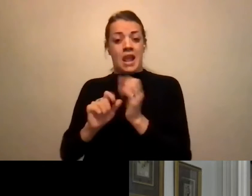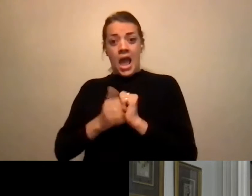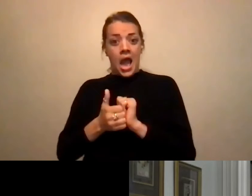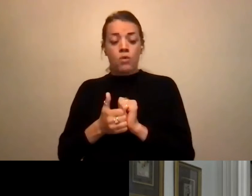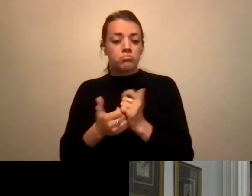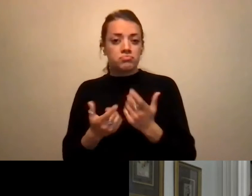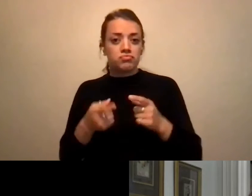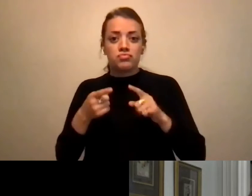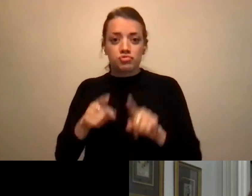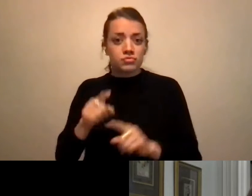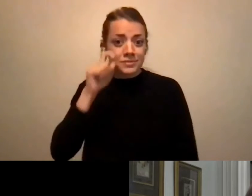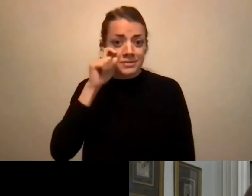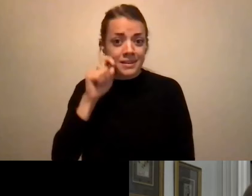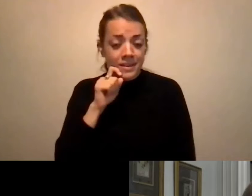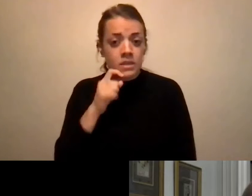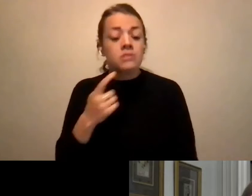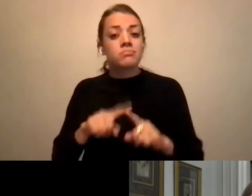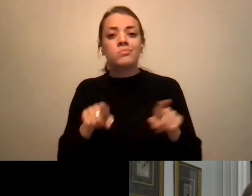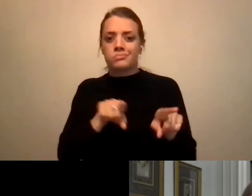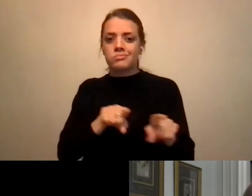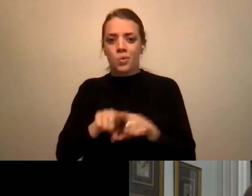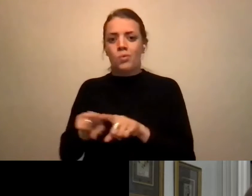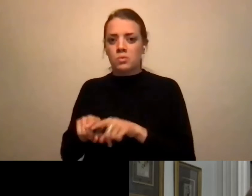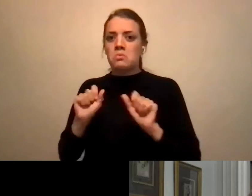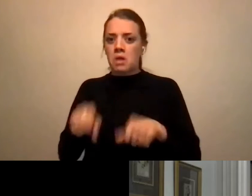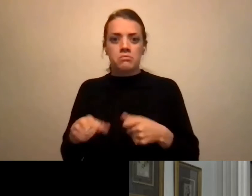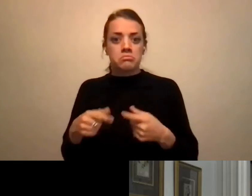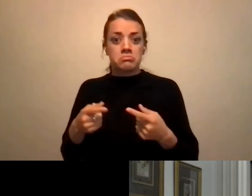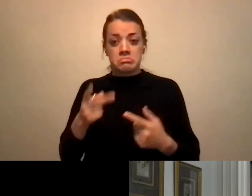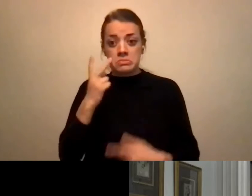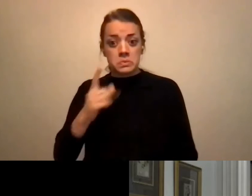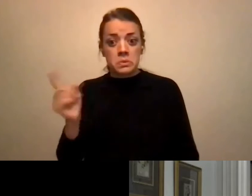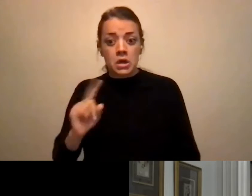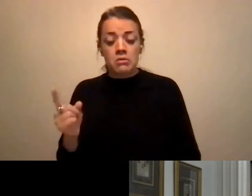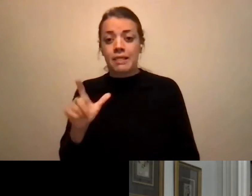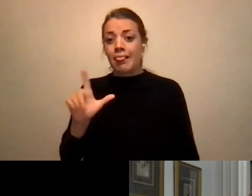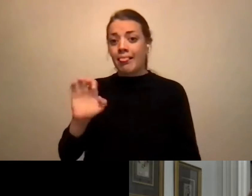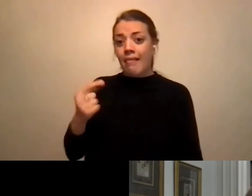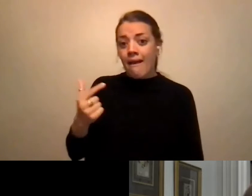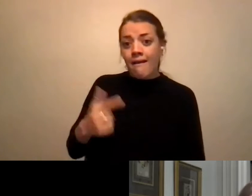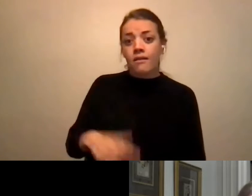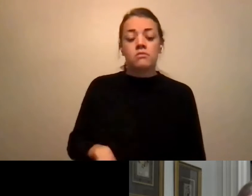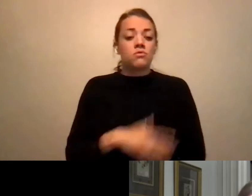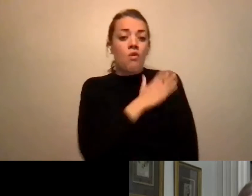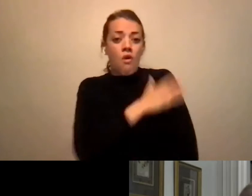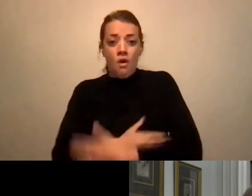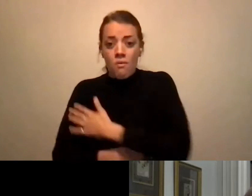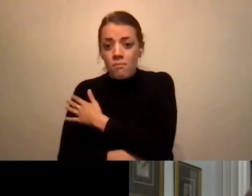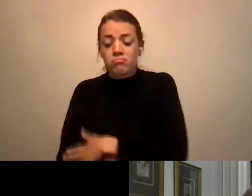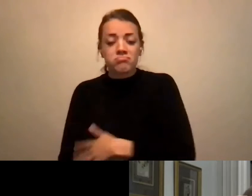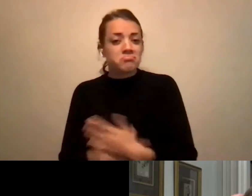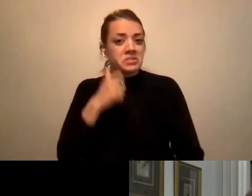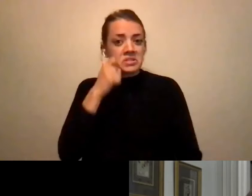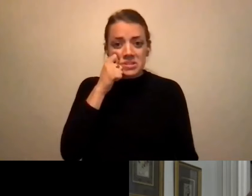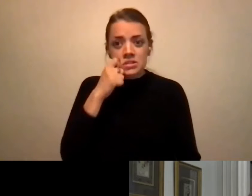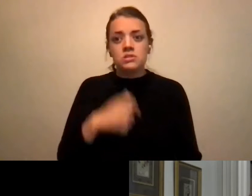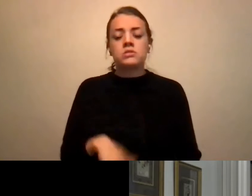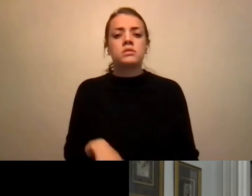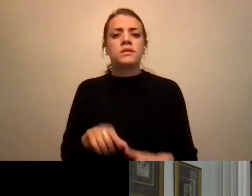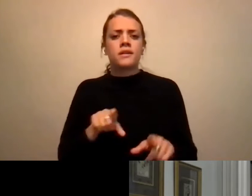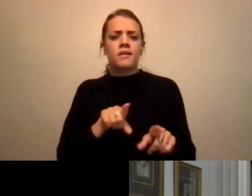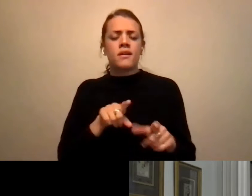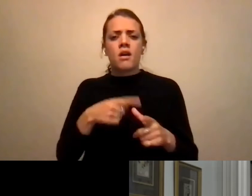can also be present on skin, on the legs, on the arms. And then you'll notice some swollen nodes, and